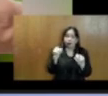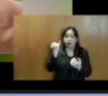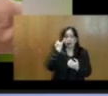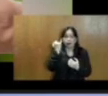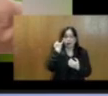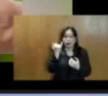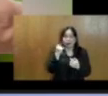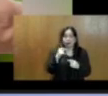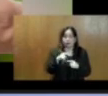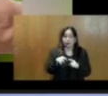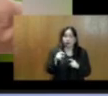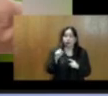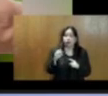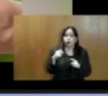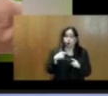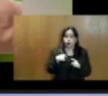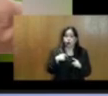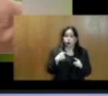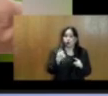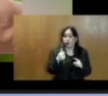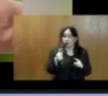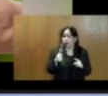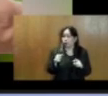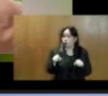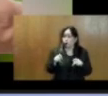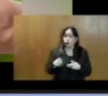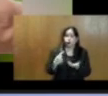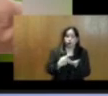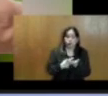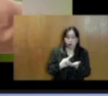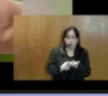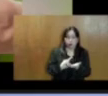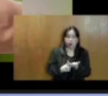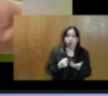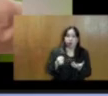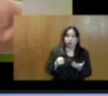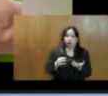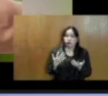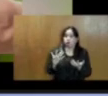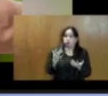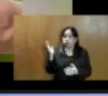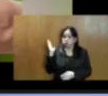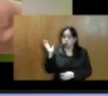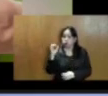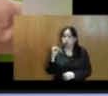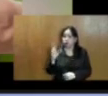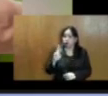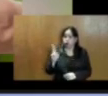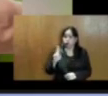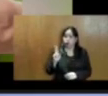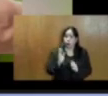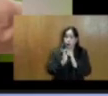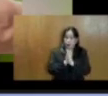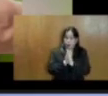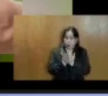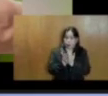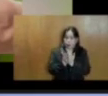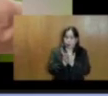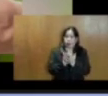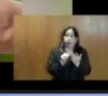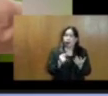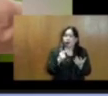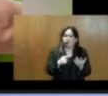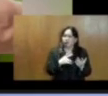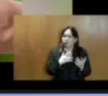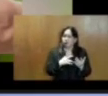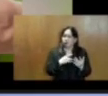so whenever I go for any opportunity to discuss or to be a speaker, if you're using books that are reference materials that